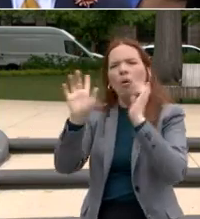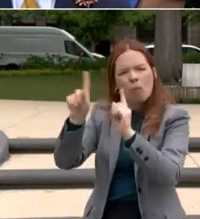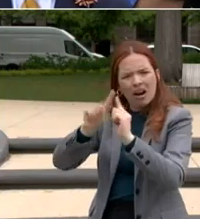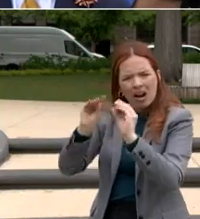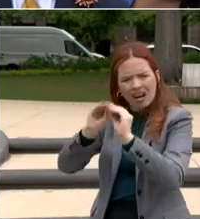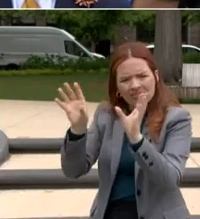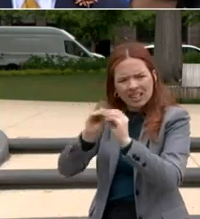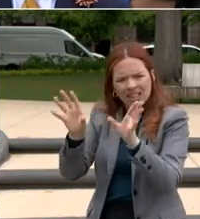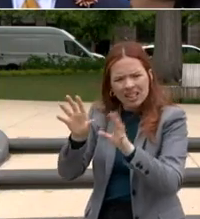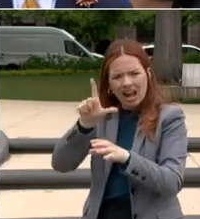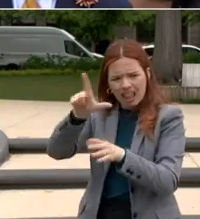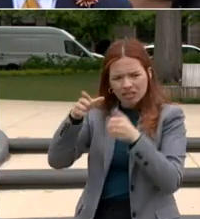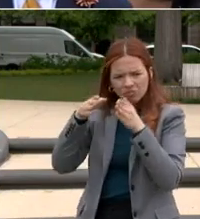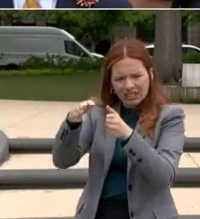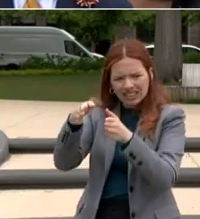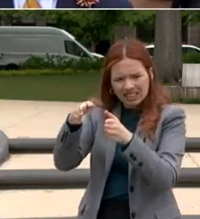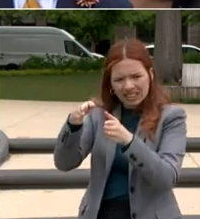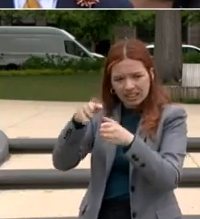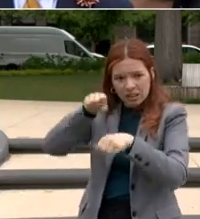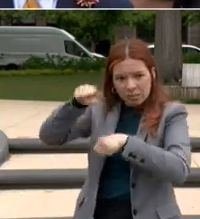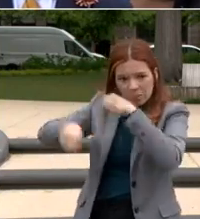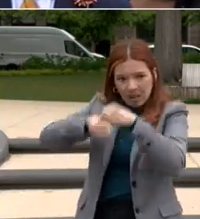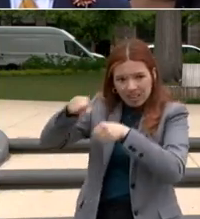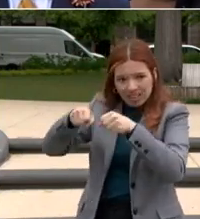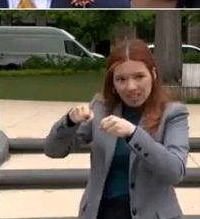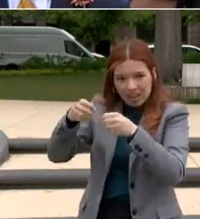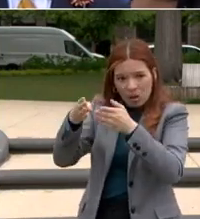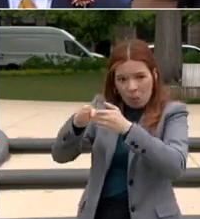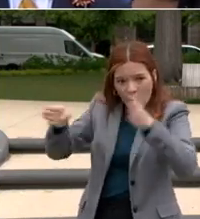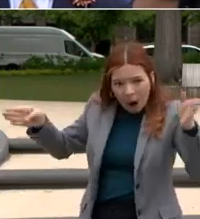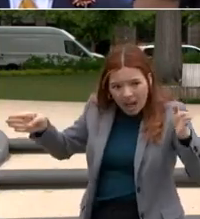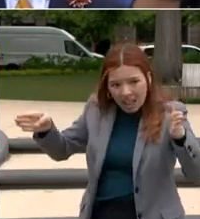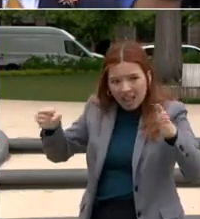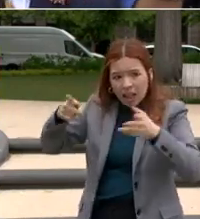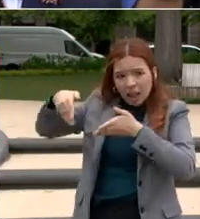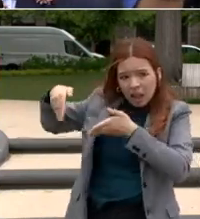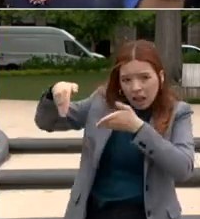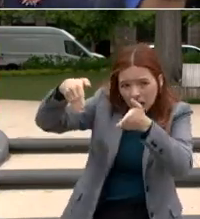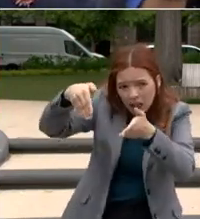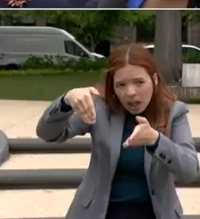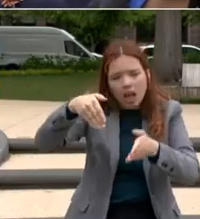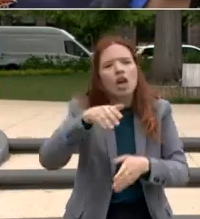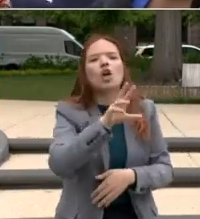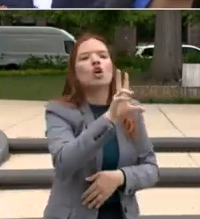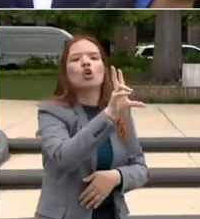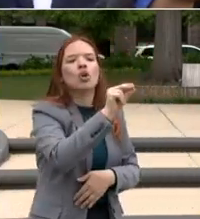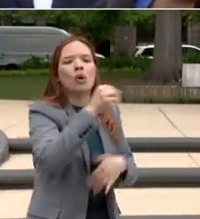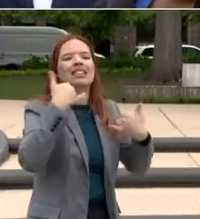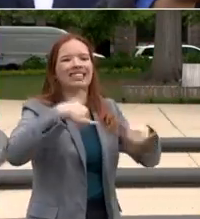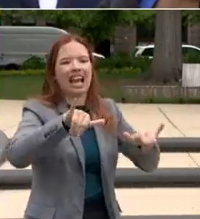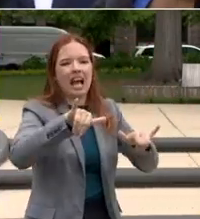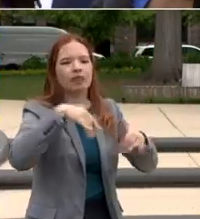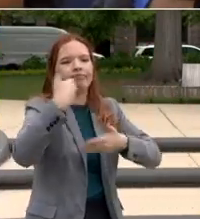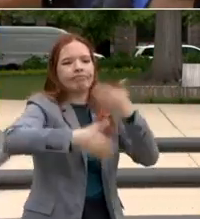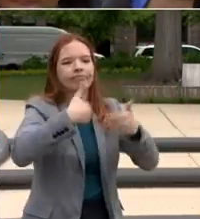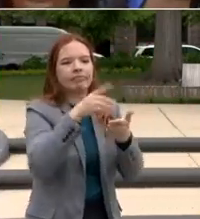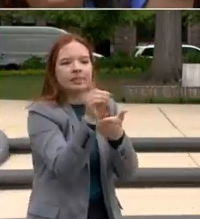going to be wide bike lanes? I think we're still designing. Let me have Everett talk about that in